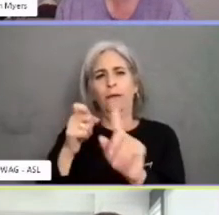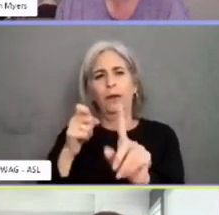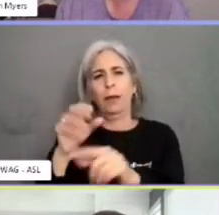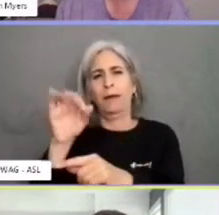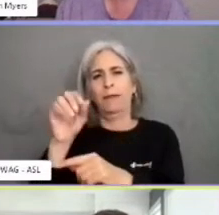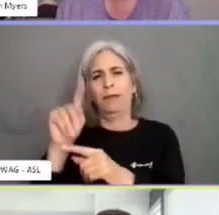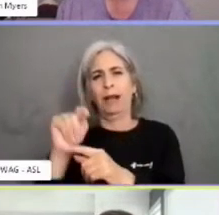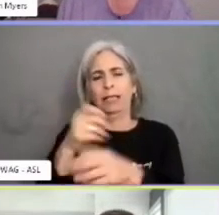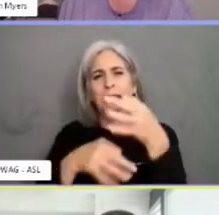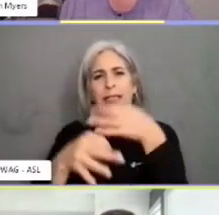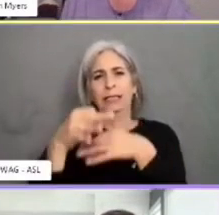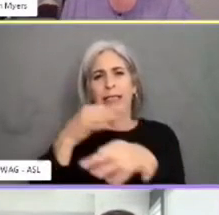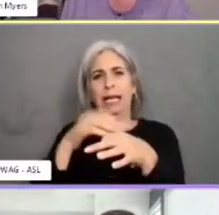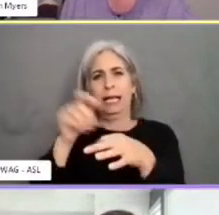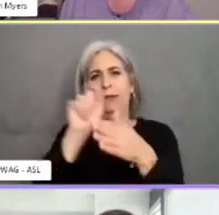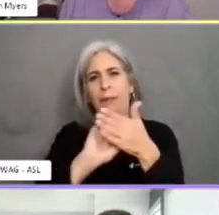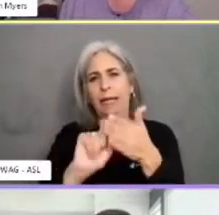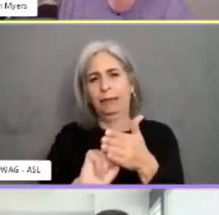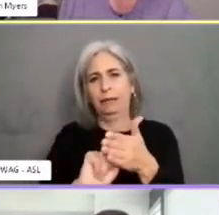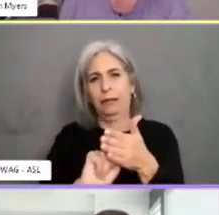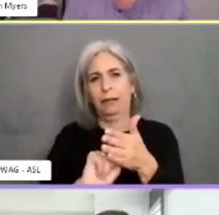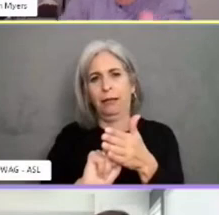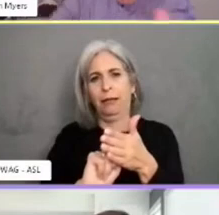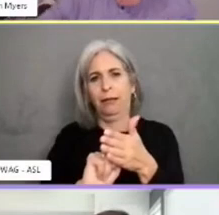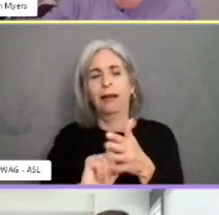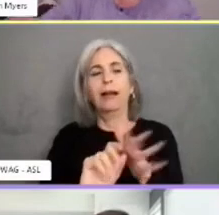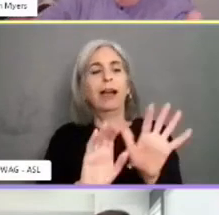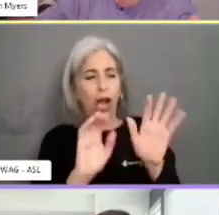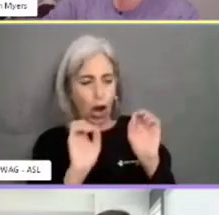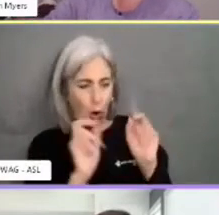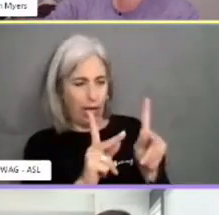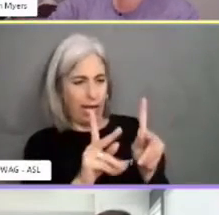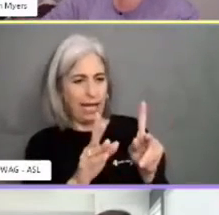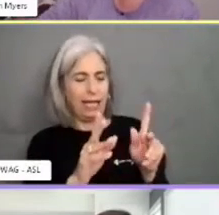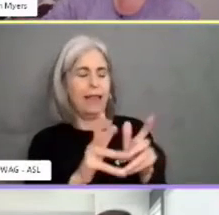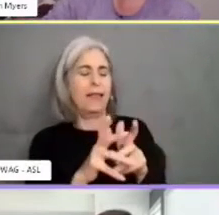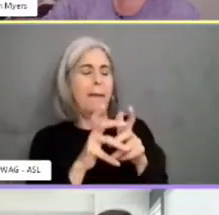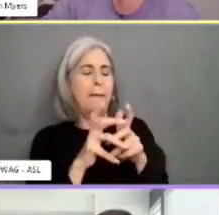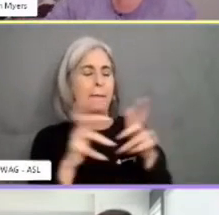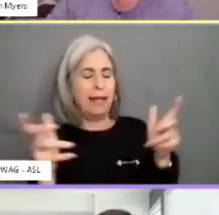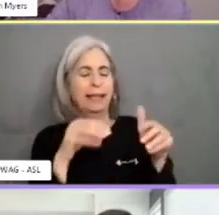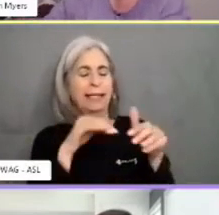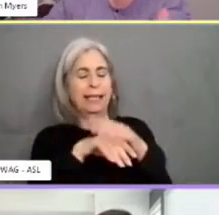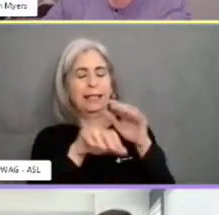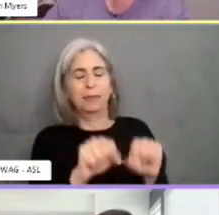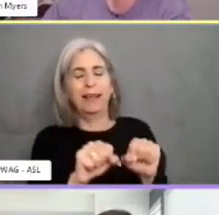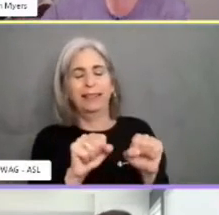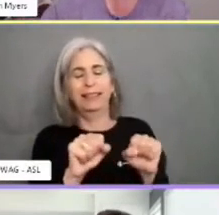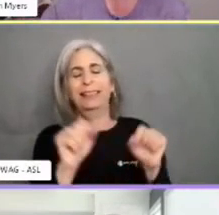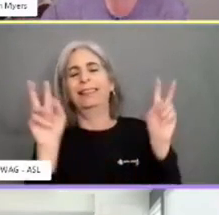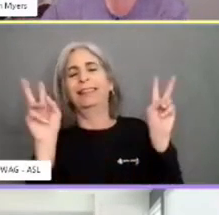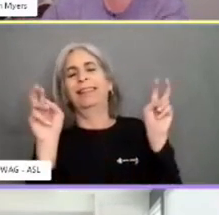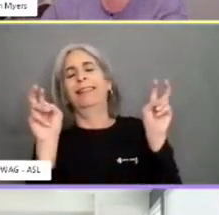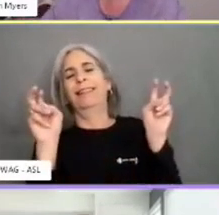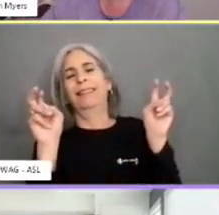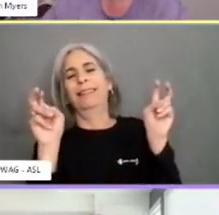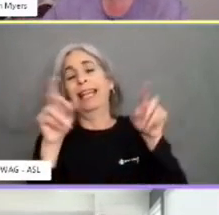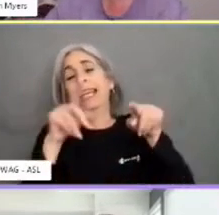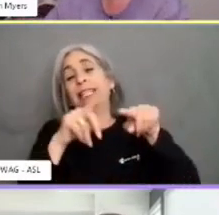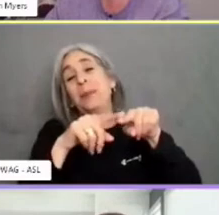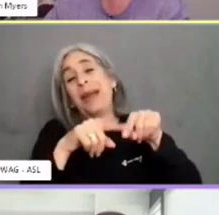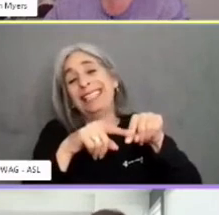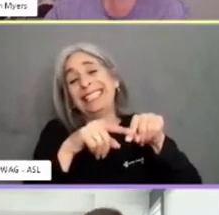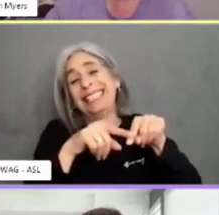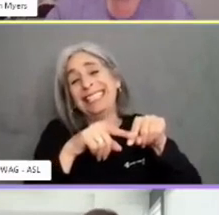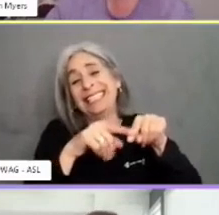pencil icon? Okay, the big old accessibility mantra, it depends, right? This depends a lot on the operating